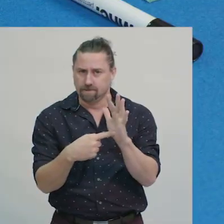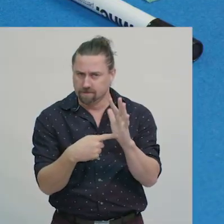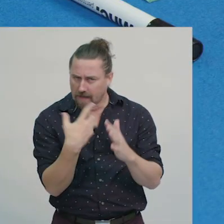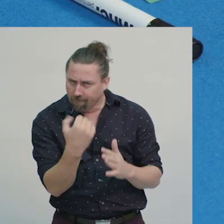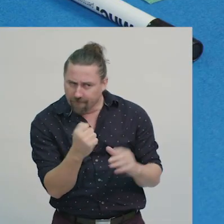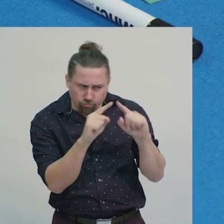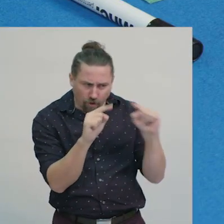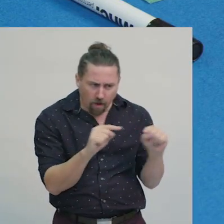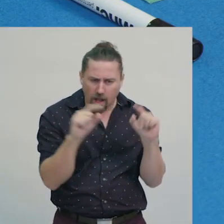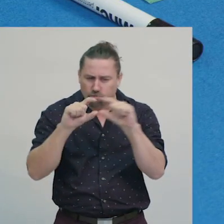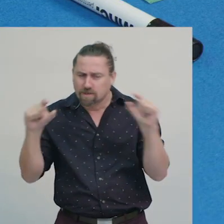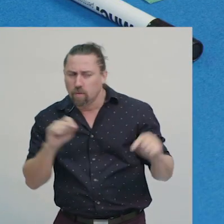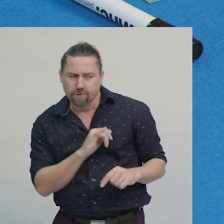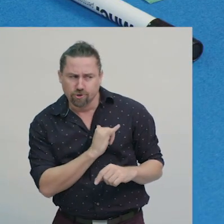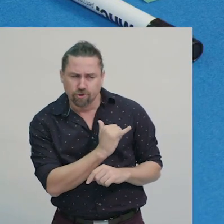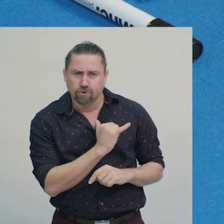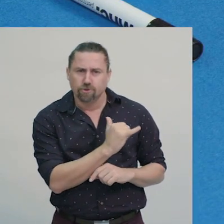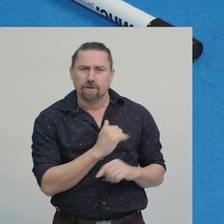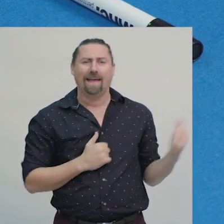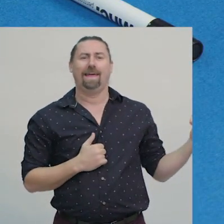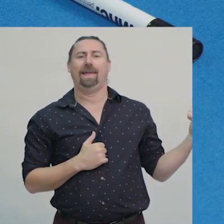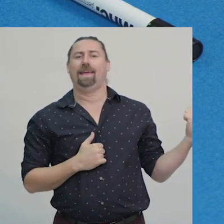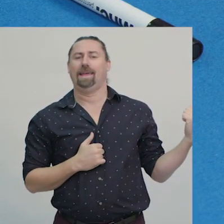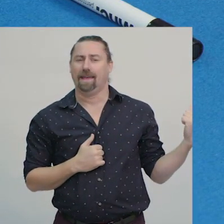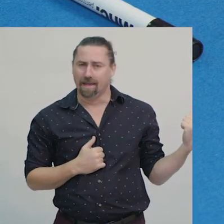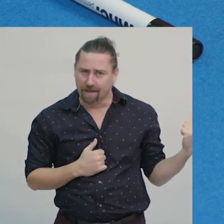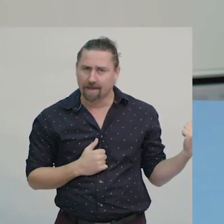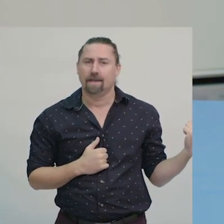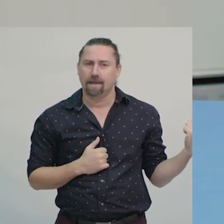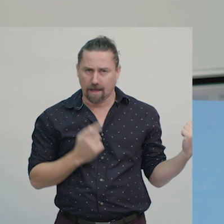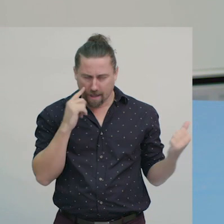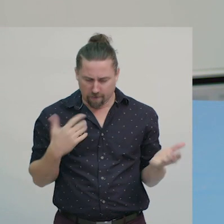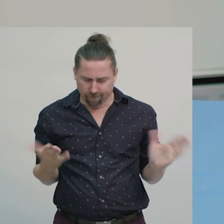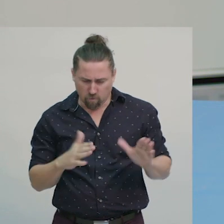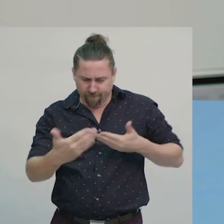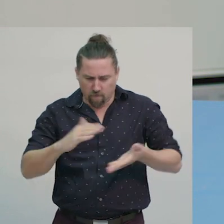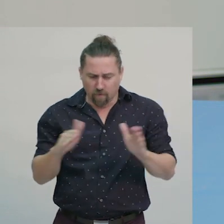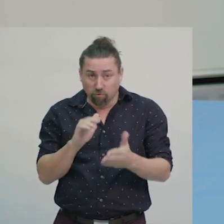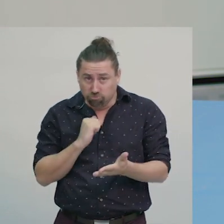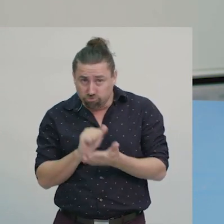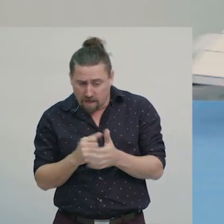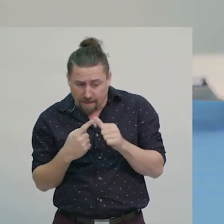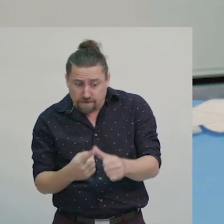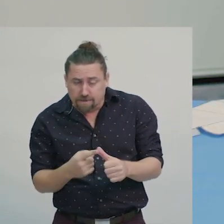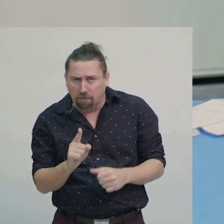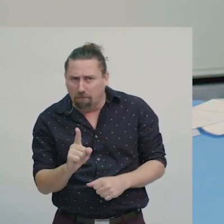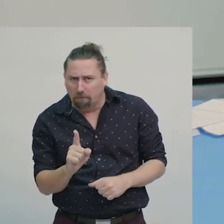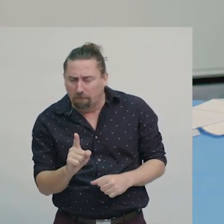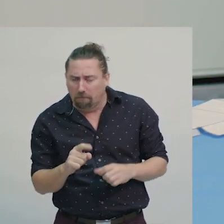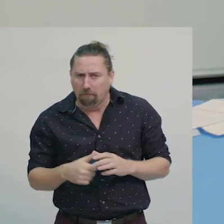2 triangles and rectangles. This one does. Let's fold it up and check our answer.